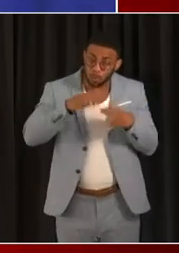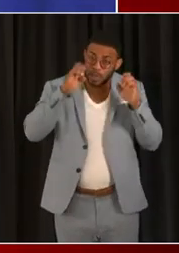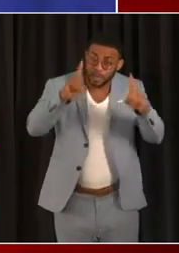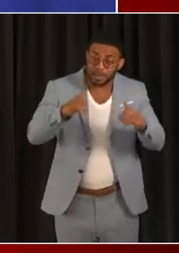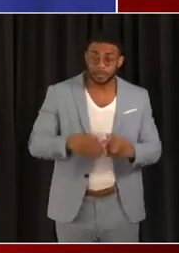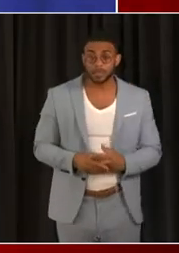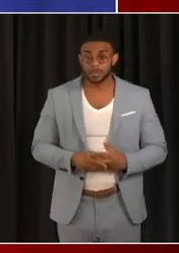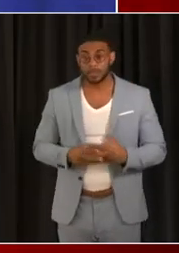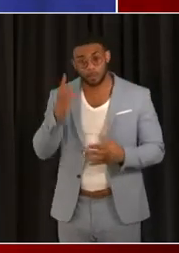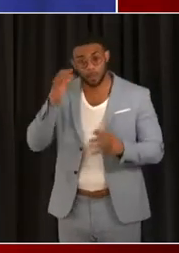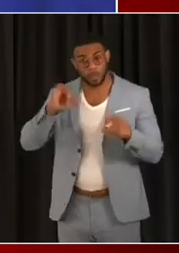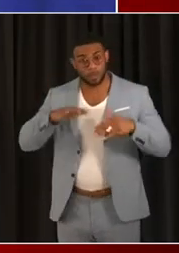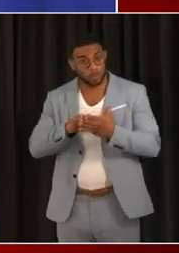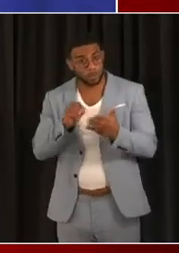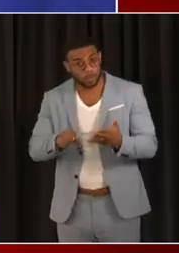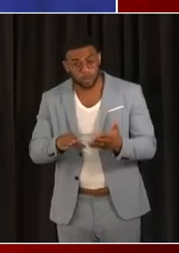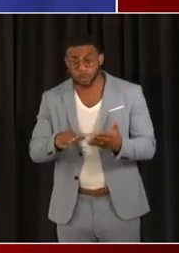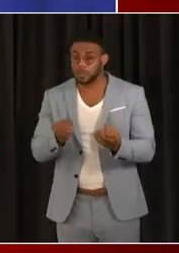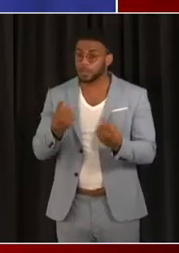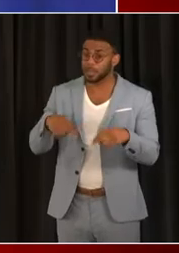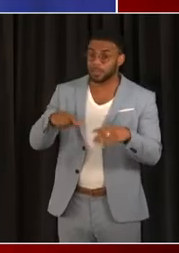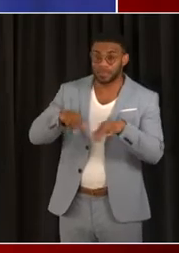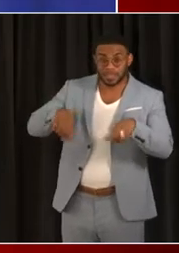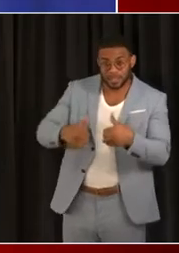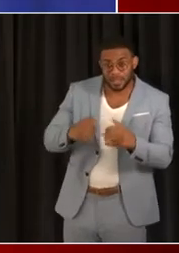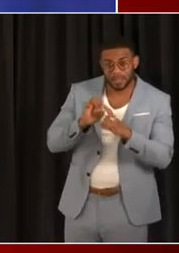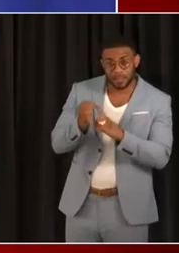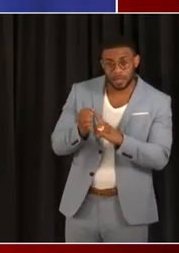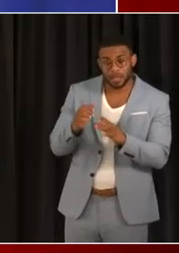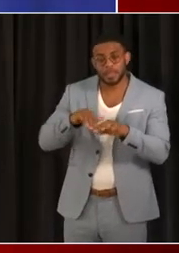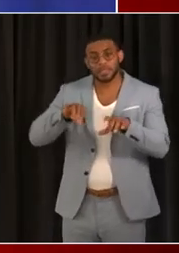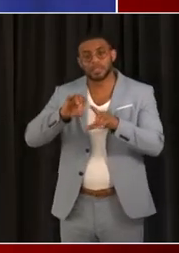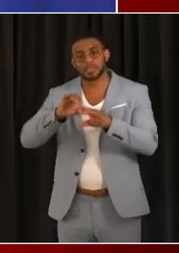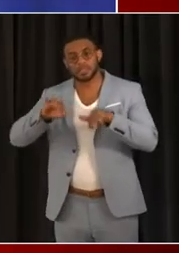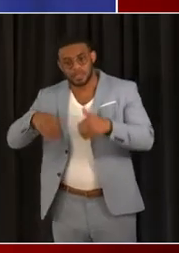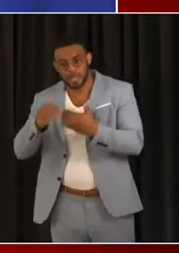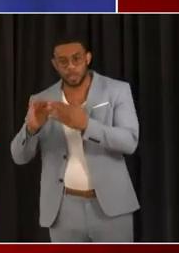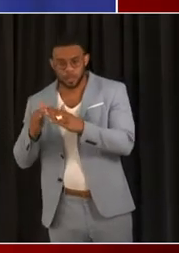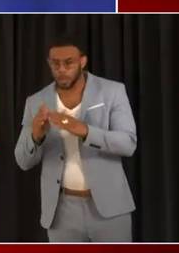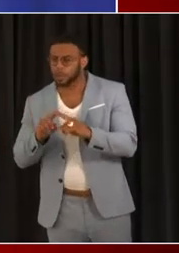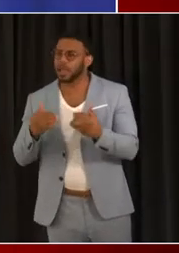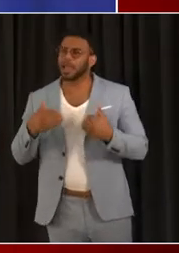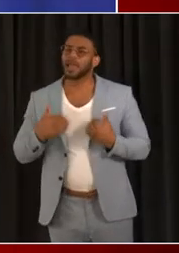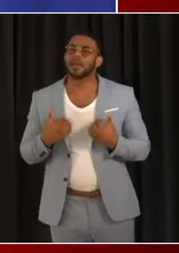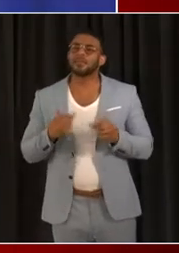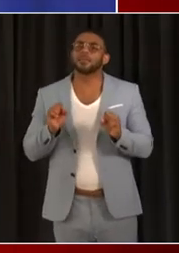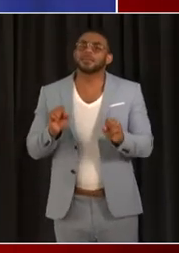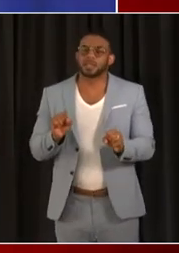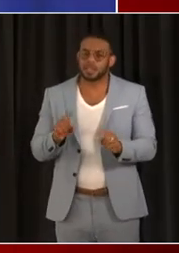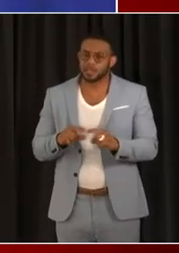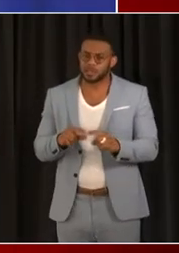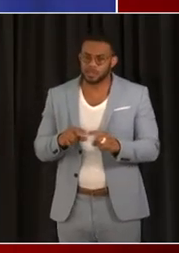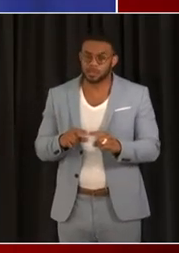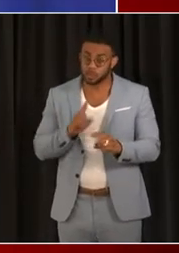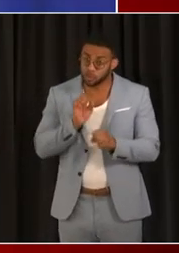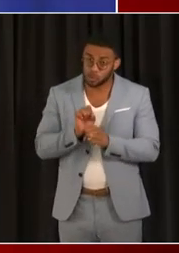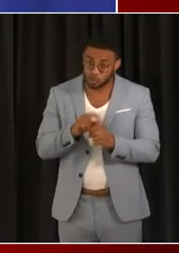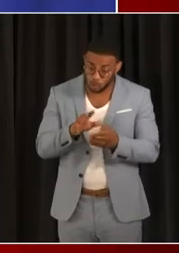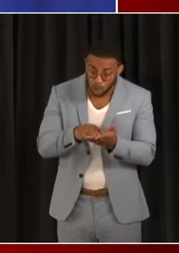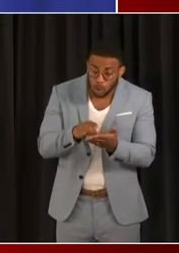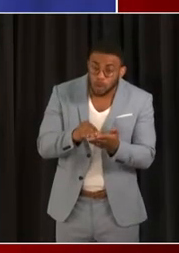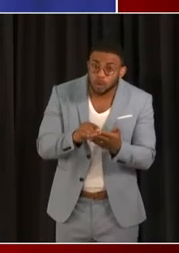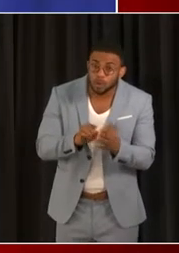to education for many of our students, many of them in challenging environments and in challenging communities, but have the capacity and the ability